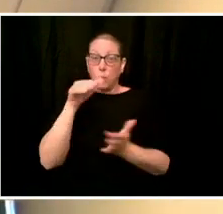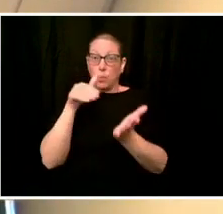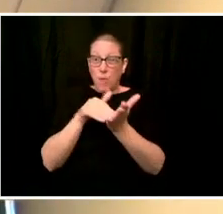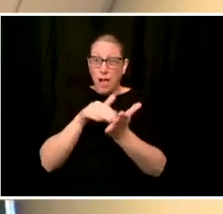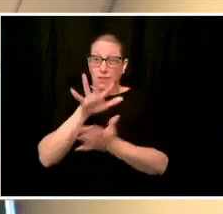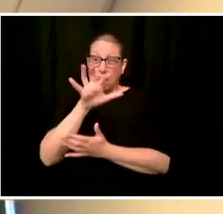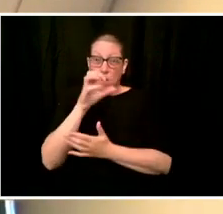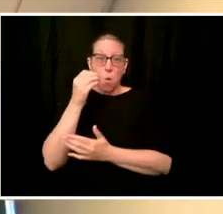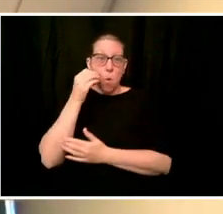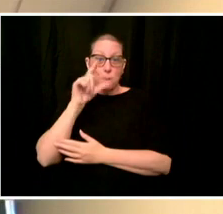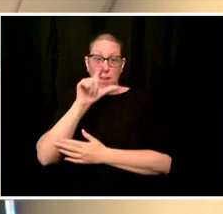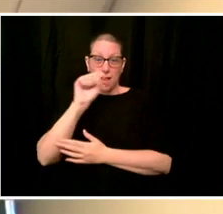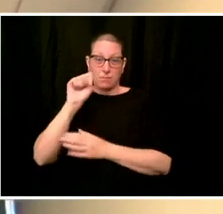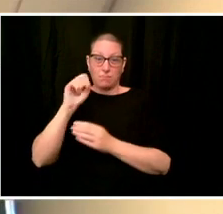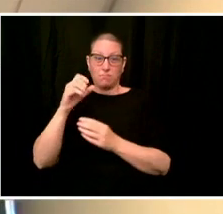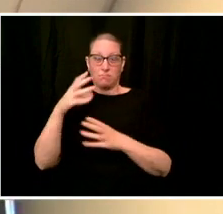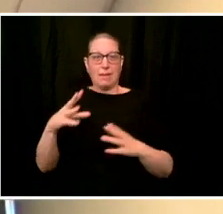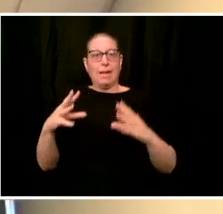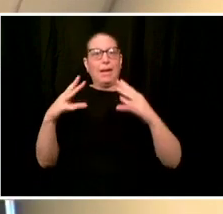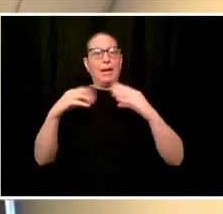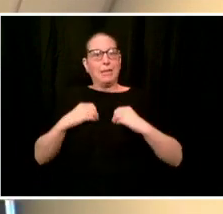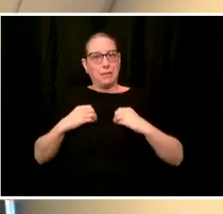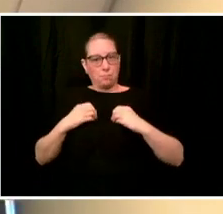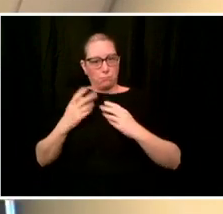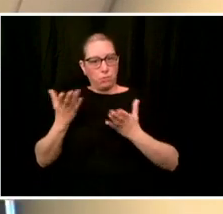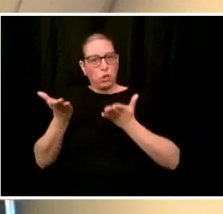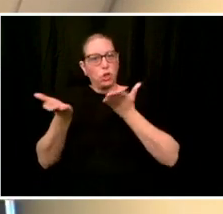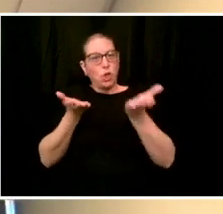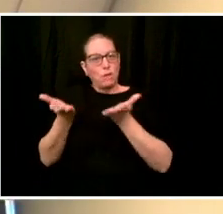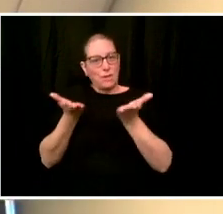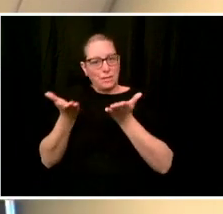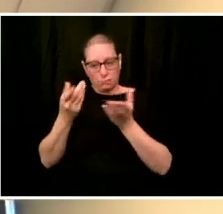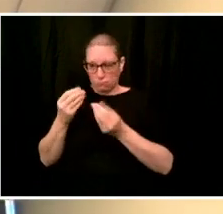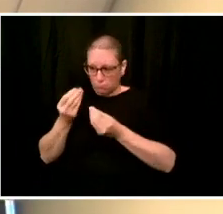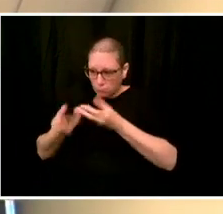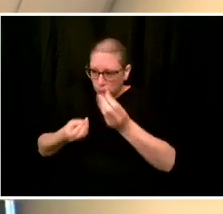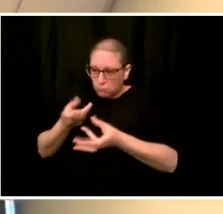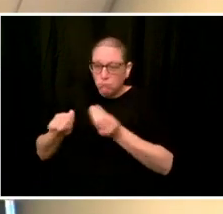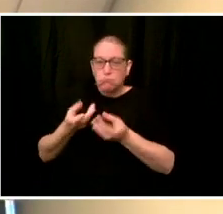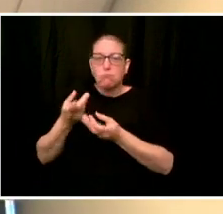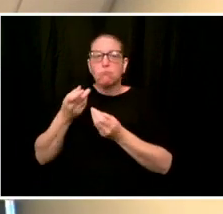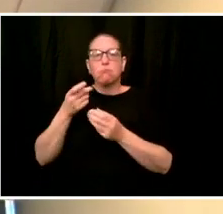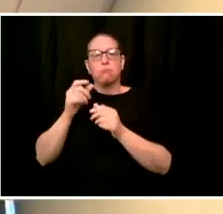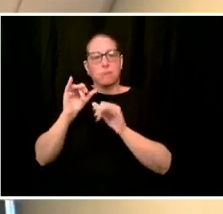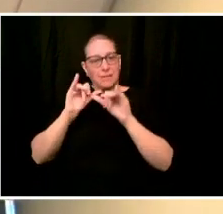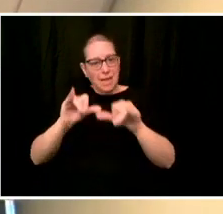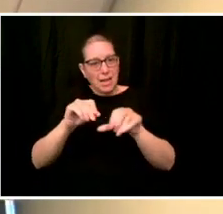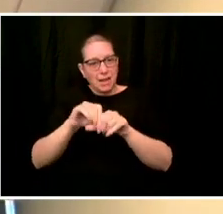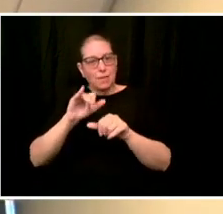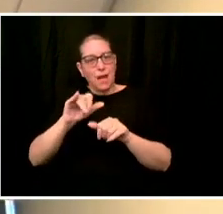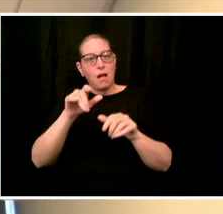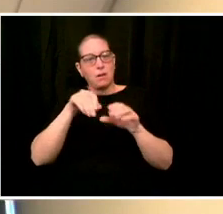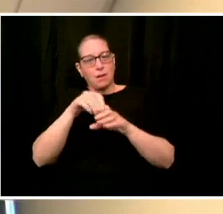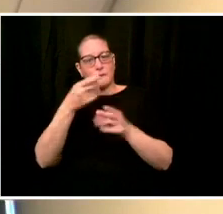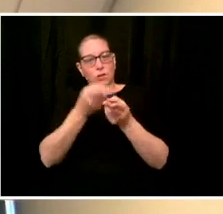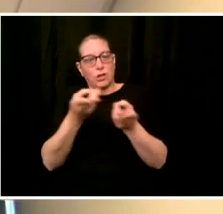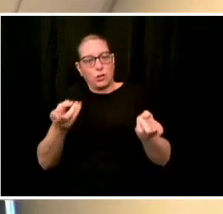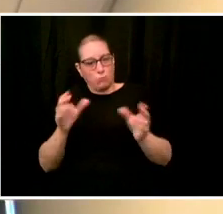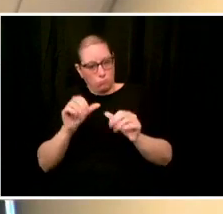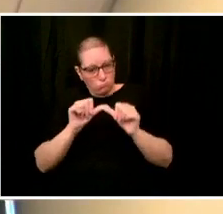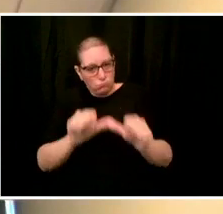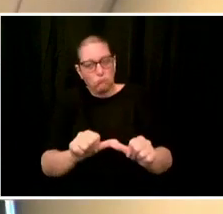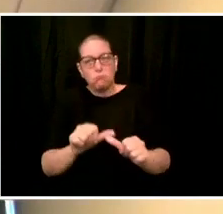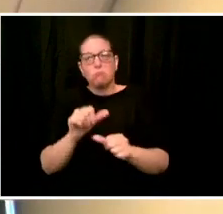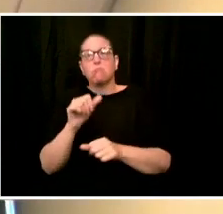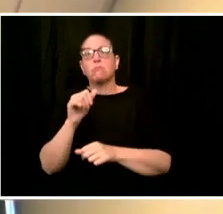tools, but we've added to that arsenal of tools for our outreach workers over the last week or so. We brought on more safe haven beds,